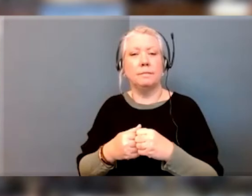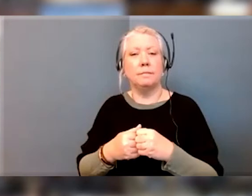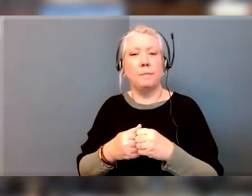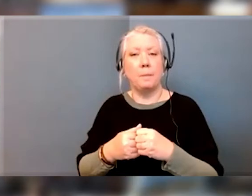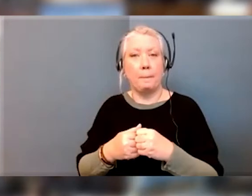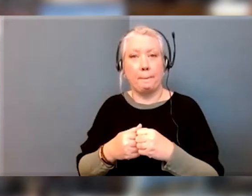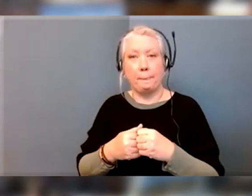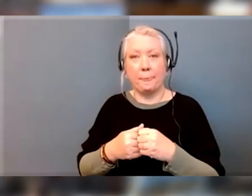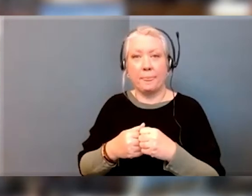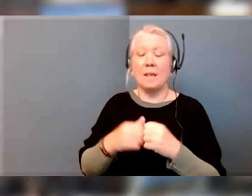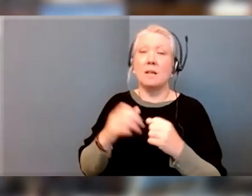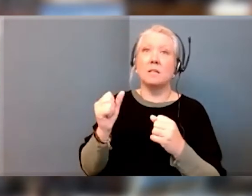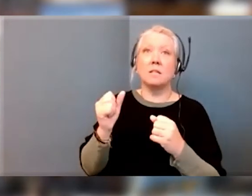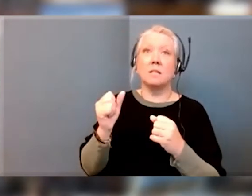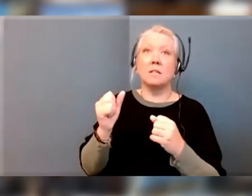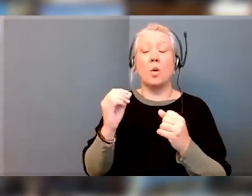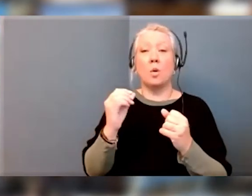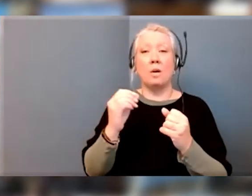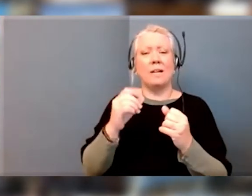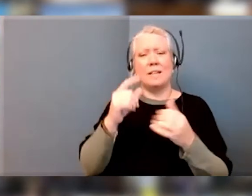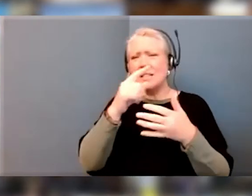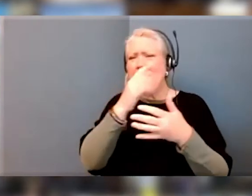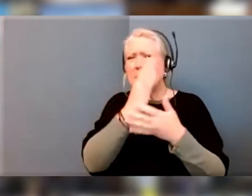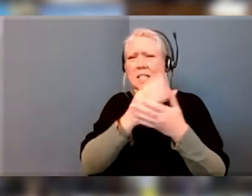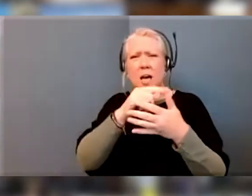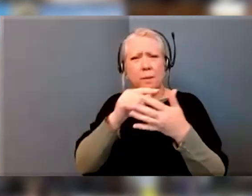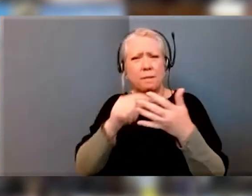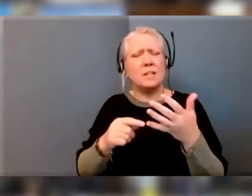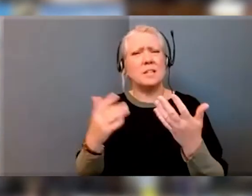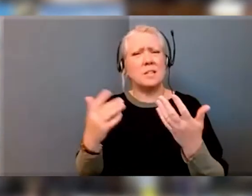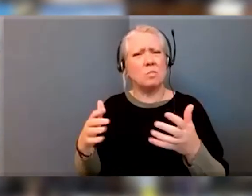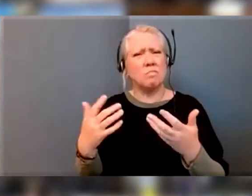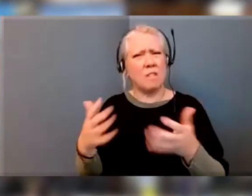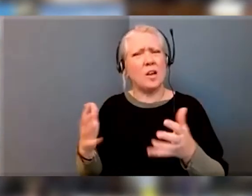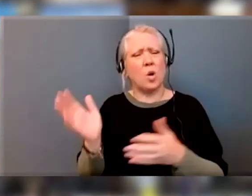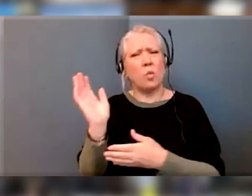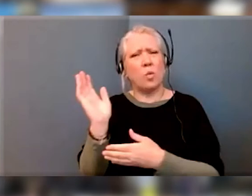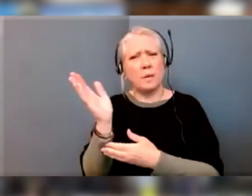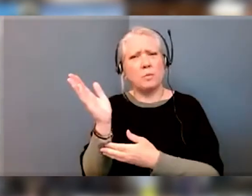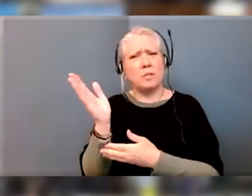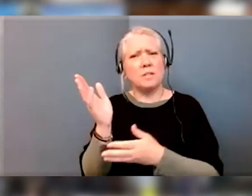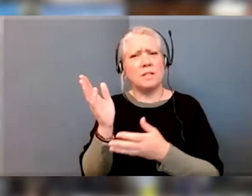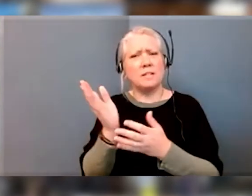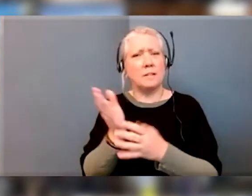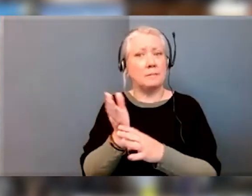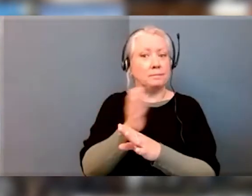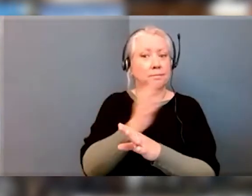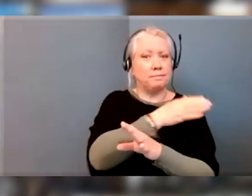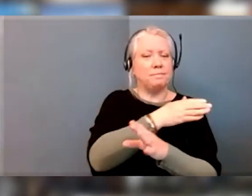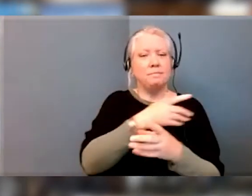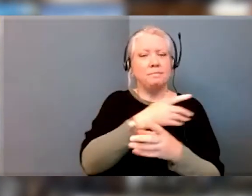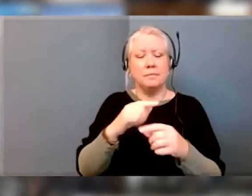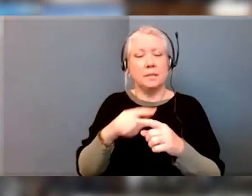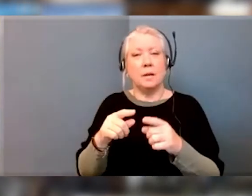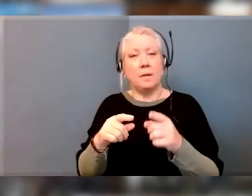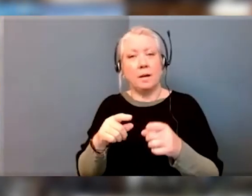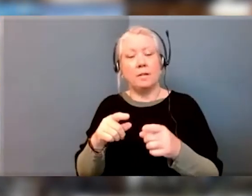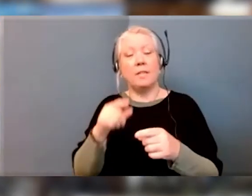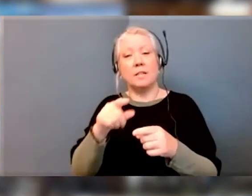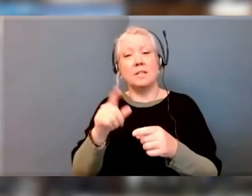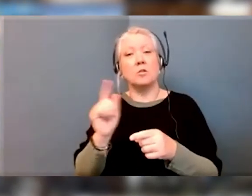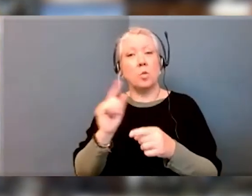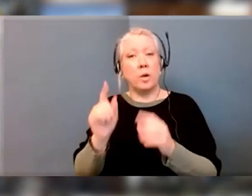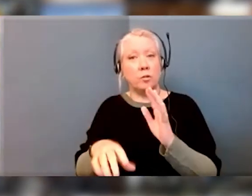So I went over some of this already, but basically, just as a reminder, this is where the Google